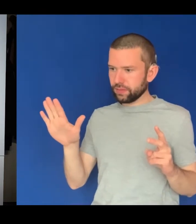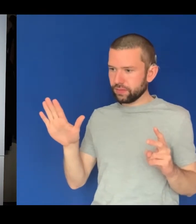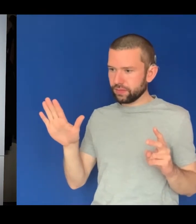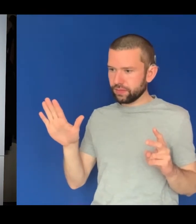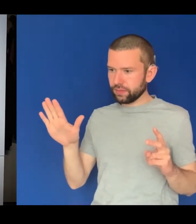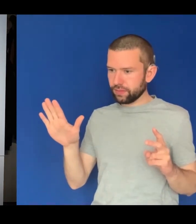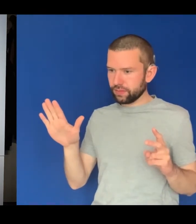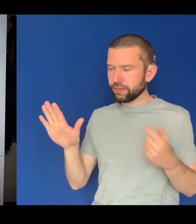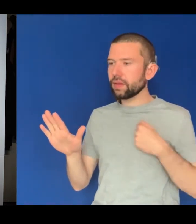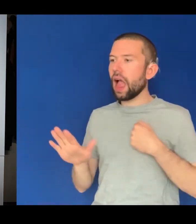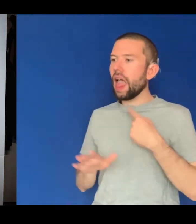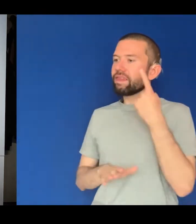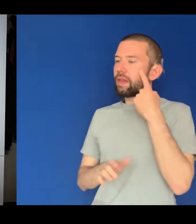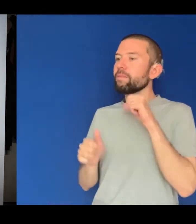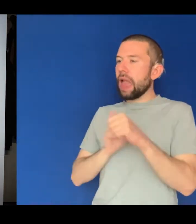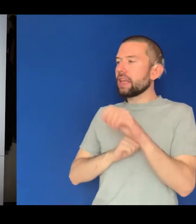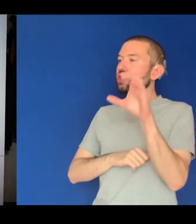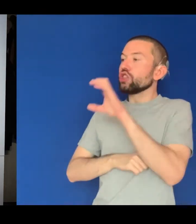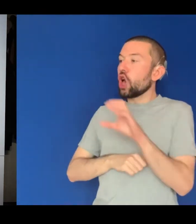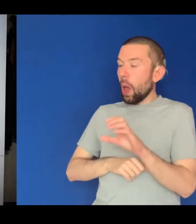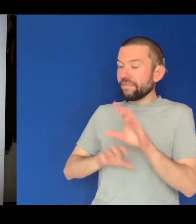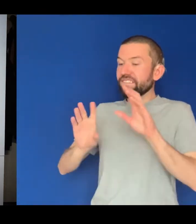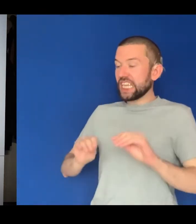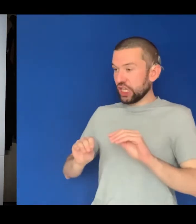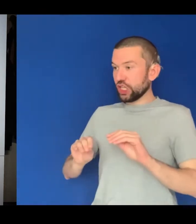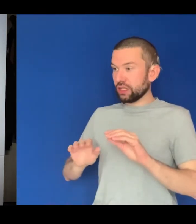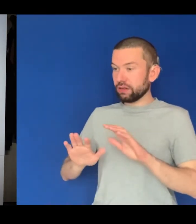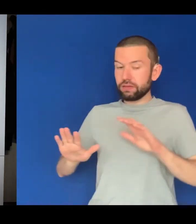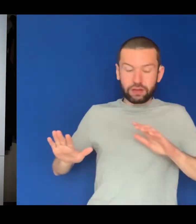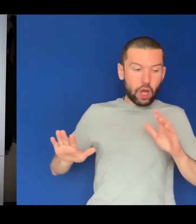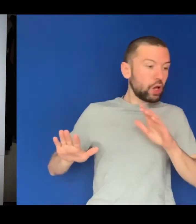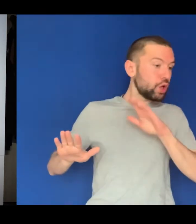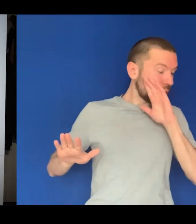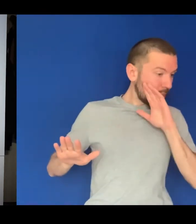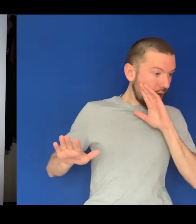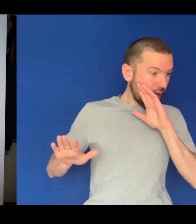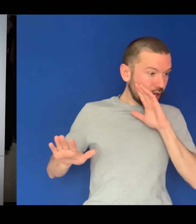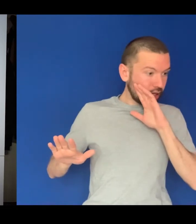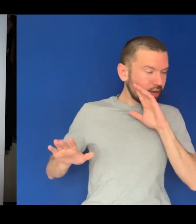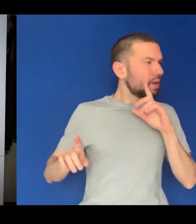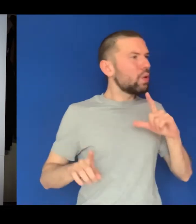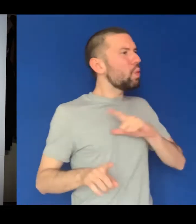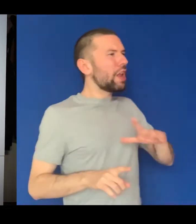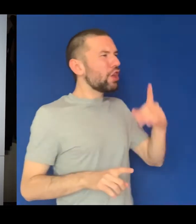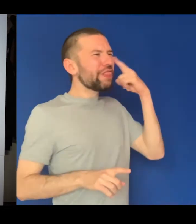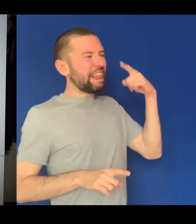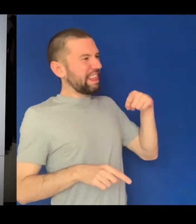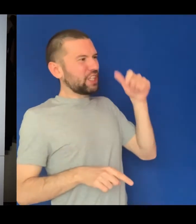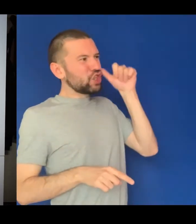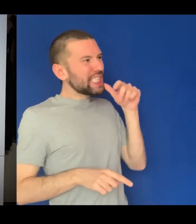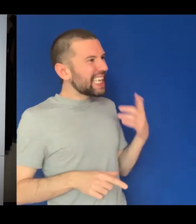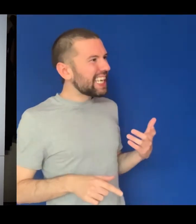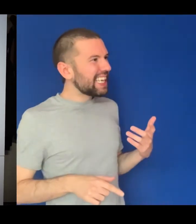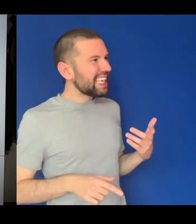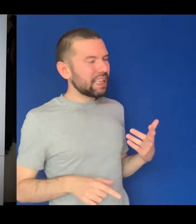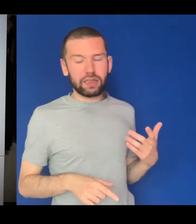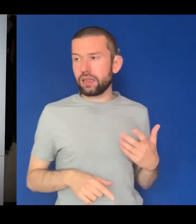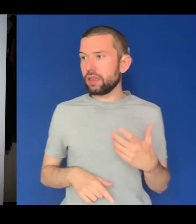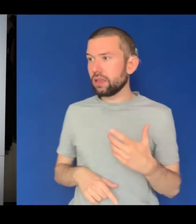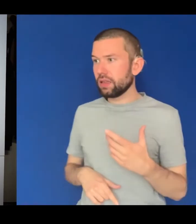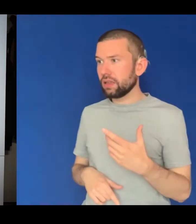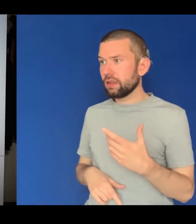I think the best thing we can do is just sleep on this, yeah? We'll talk about it in the... Why don't you consider us cheating? Consider what